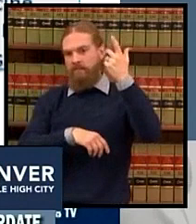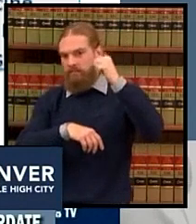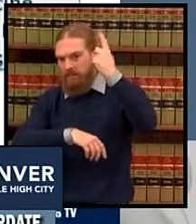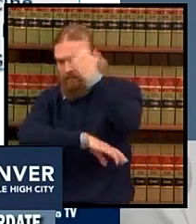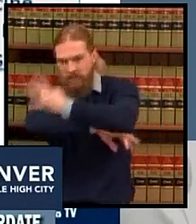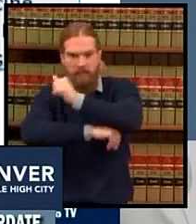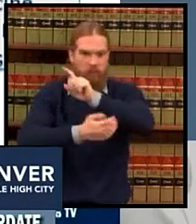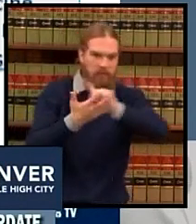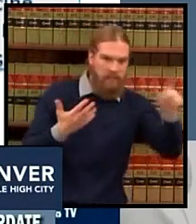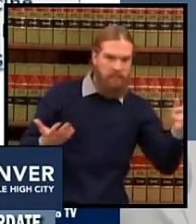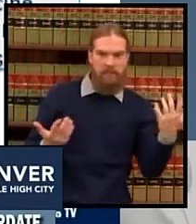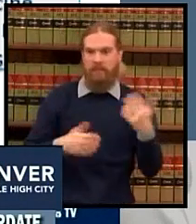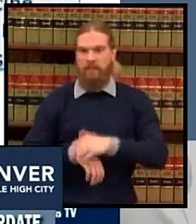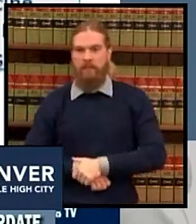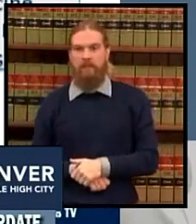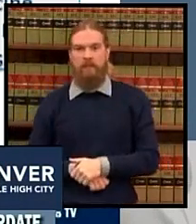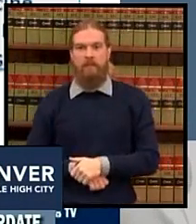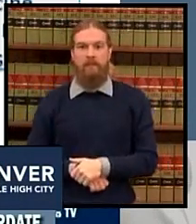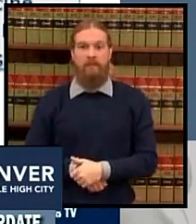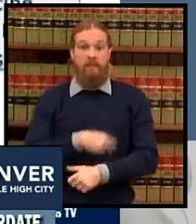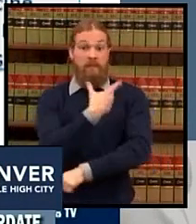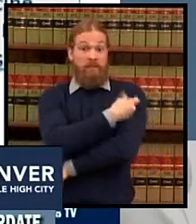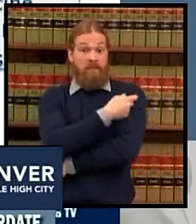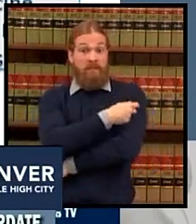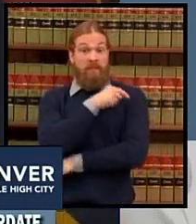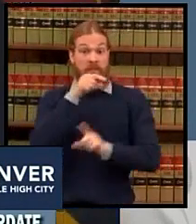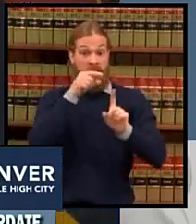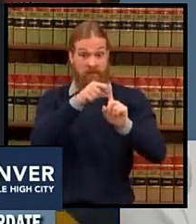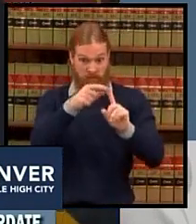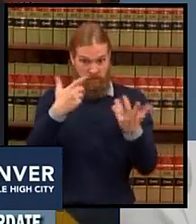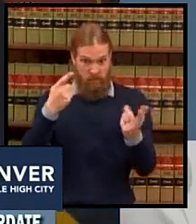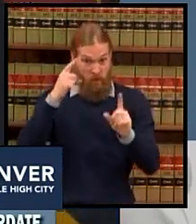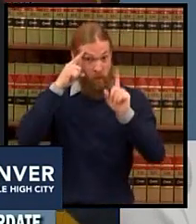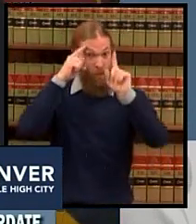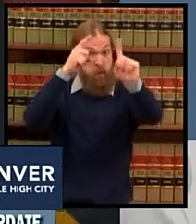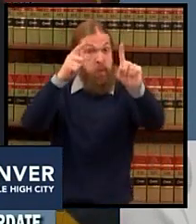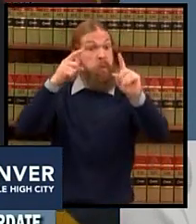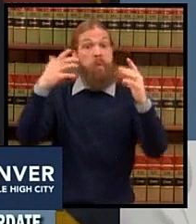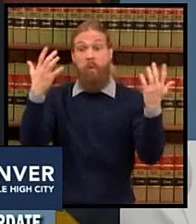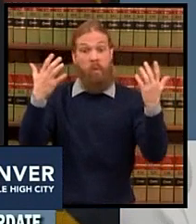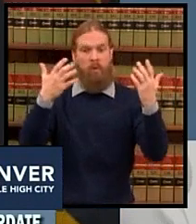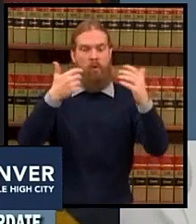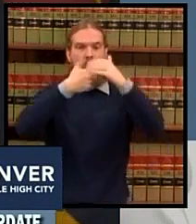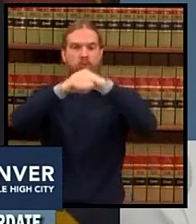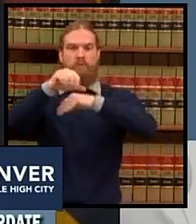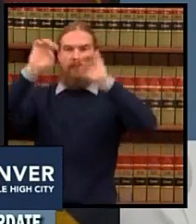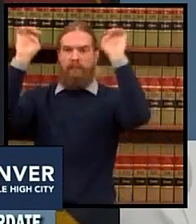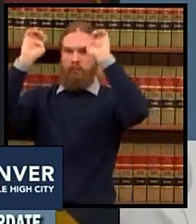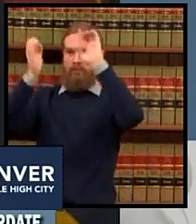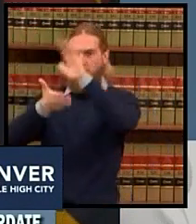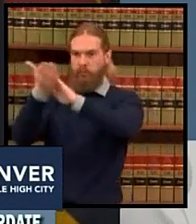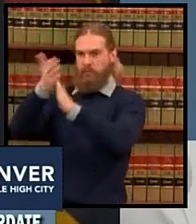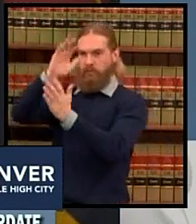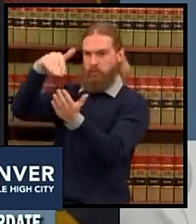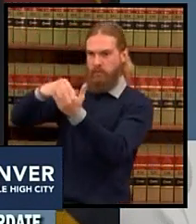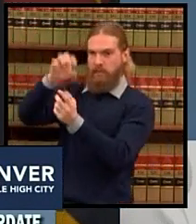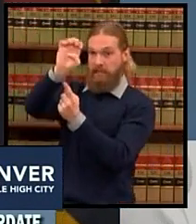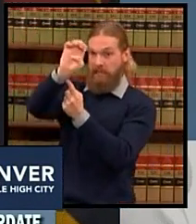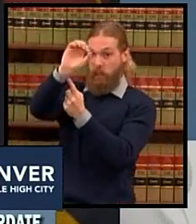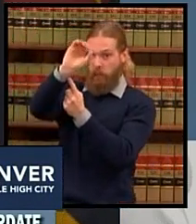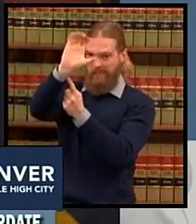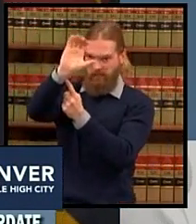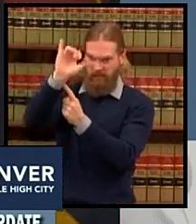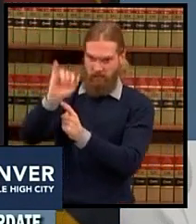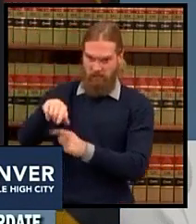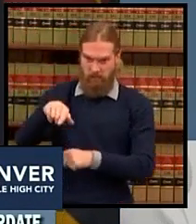vaccination operation is being managed out of the Emergency Operations Center with an equity focus. And we are moving